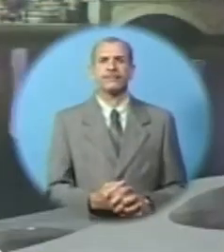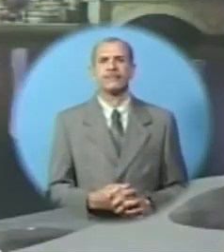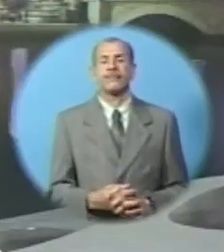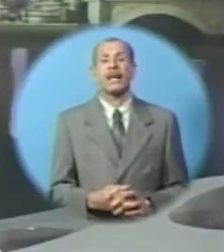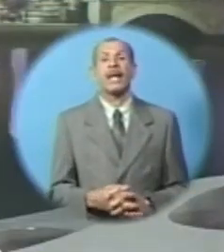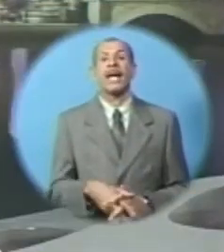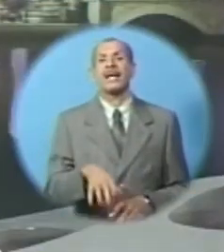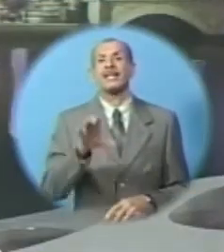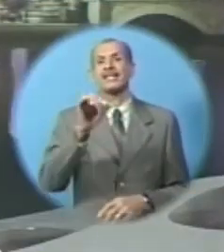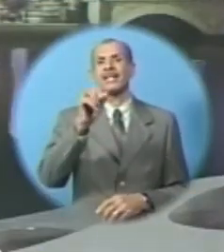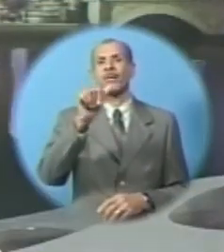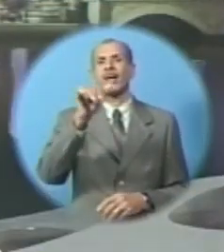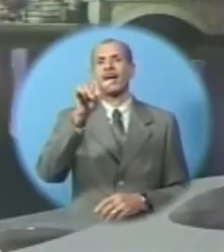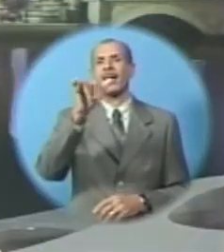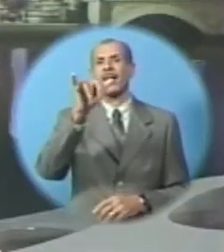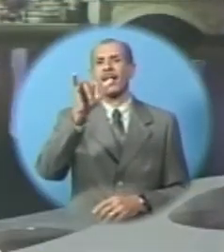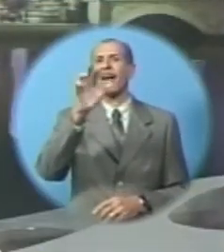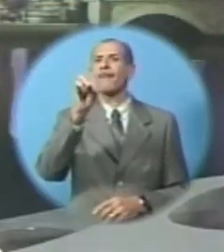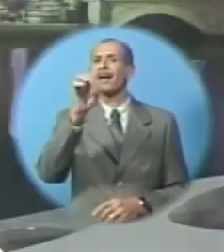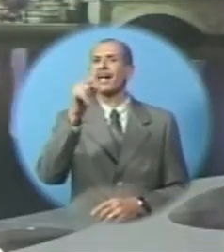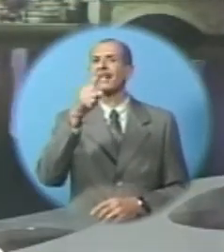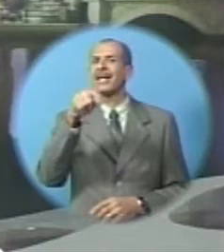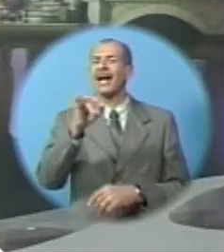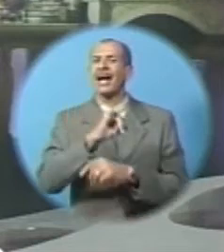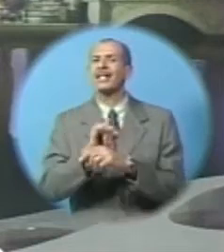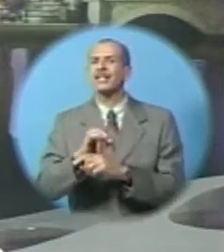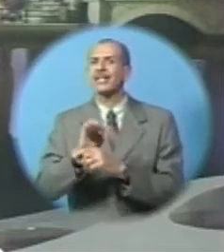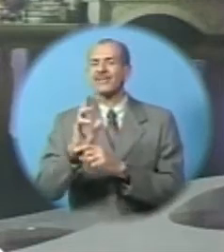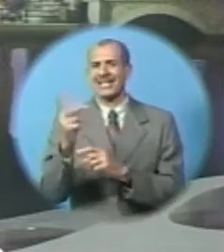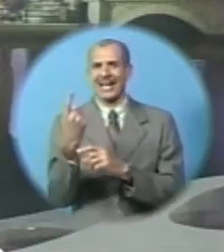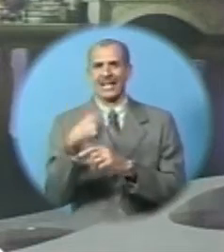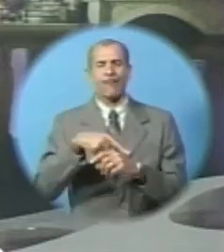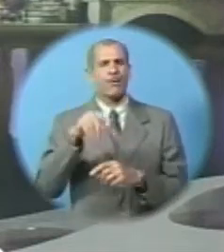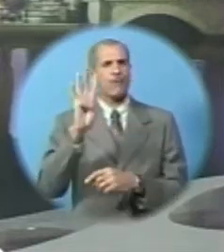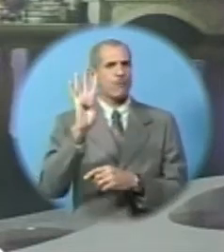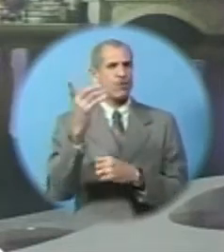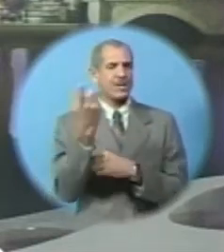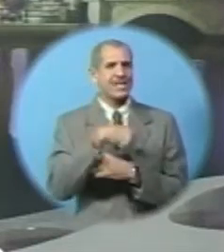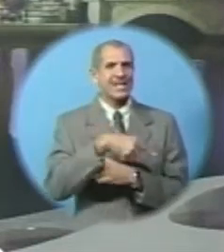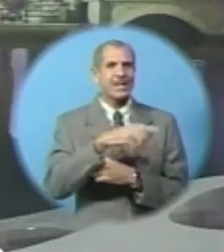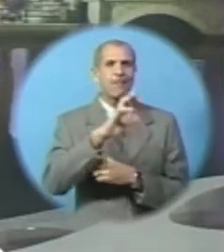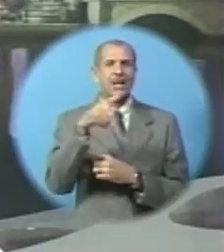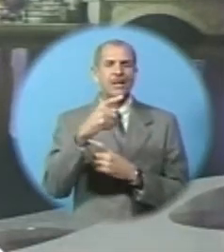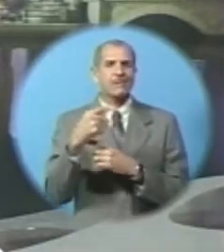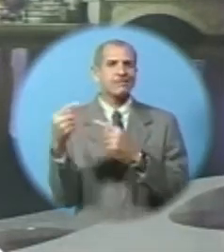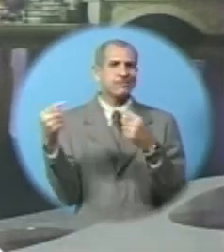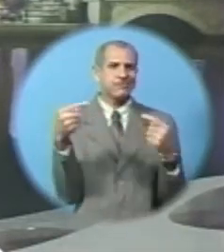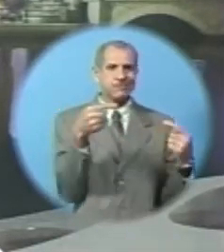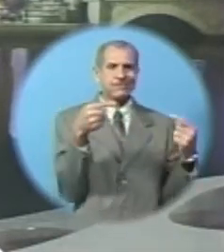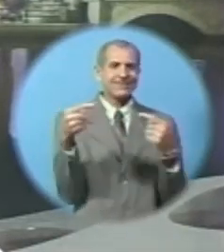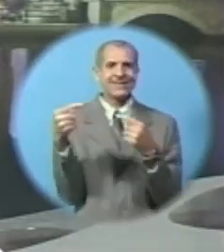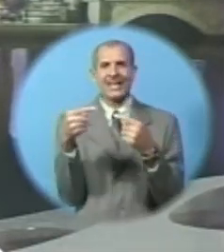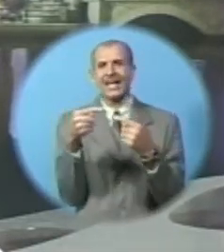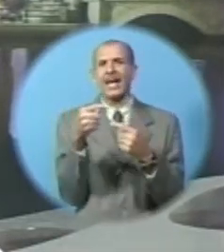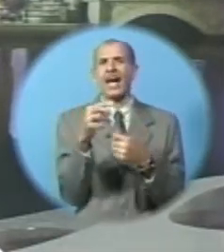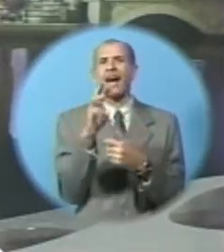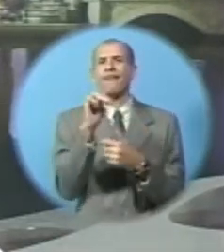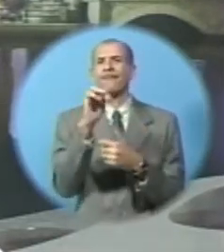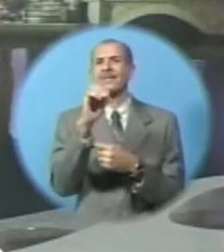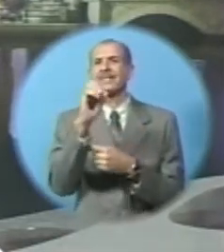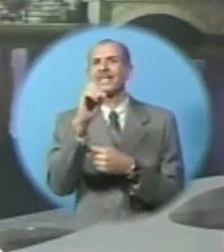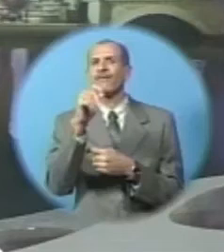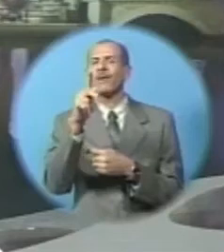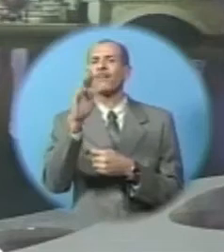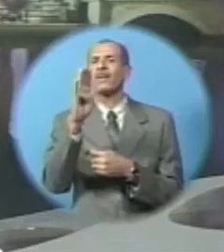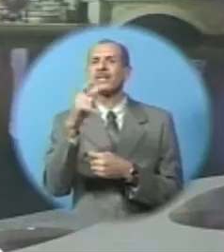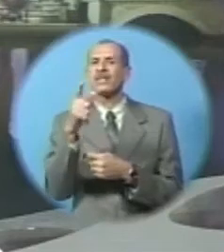In the Cayman Islands, for the second time in 4 days, longtime political rivals Alden McLaughlin and Makiva Bush agreed to